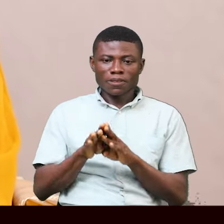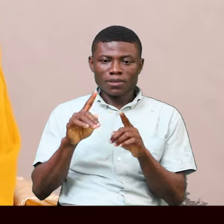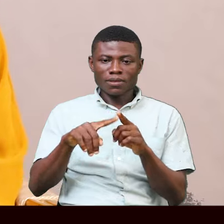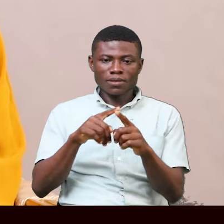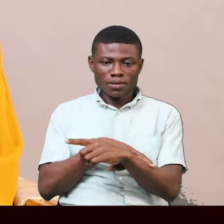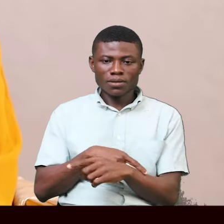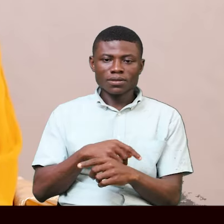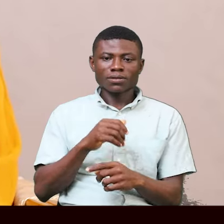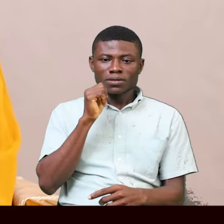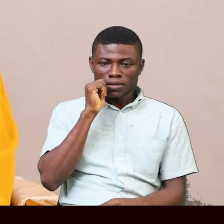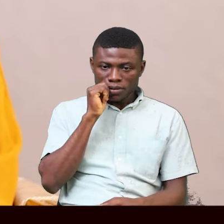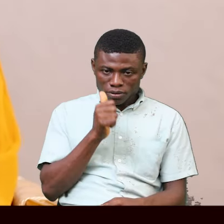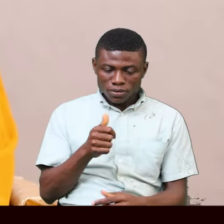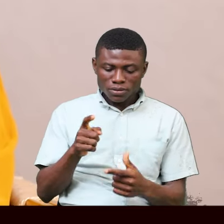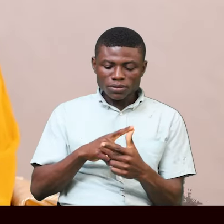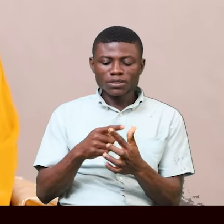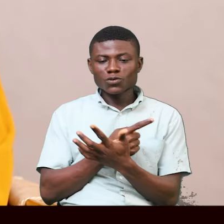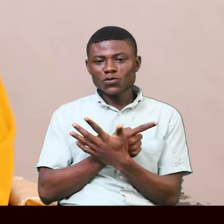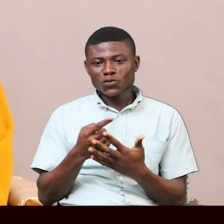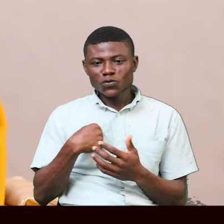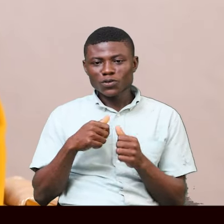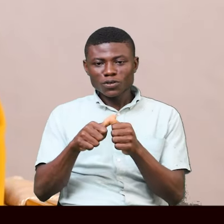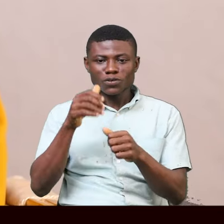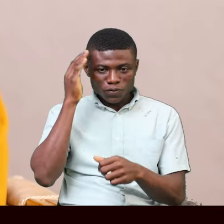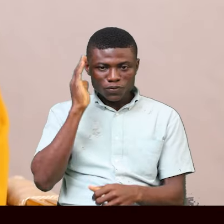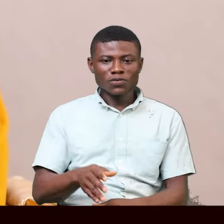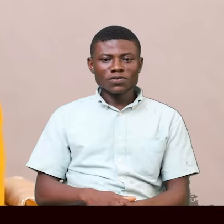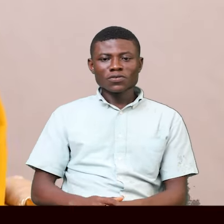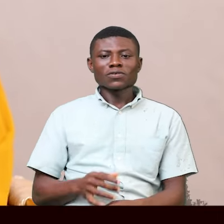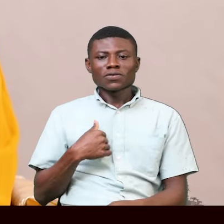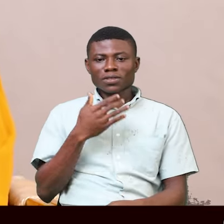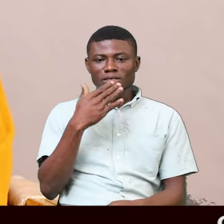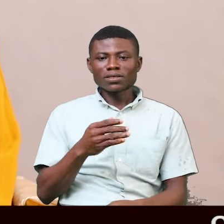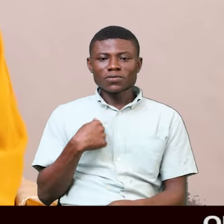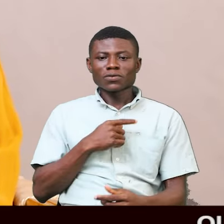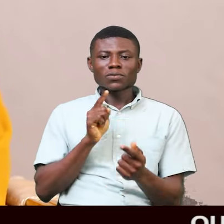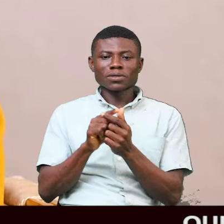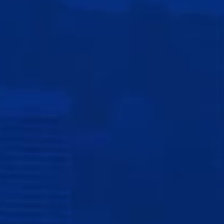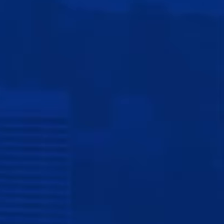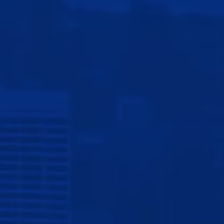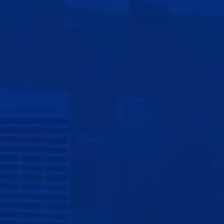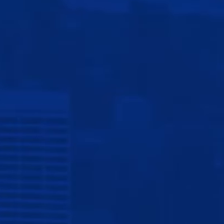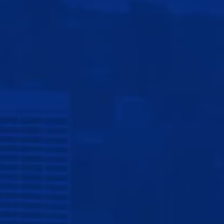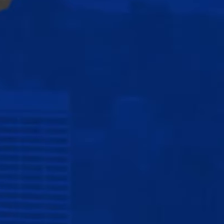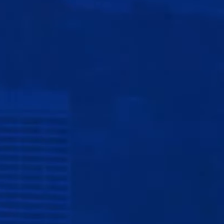Na ochina chese da sene ya santo aso ya damu ase ye be shebiu.